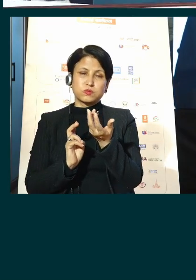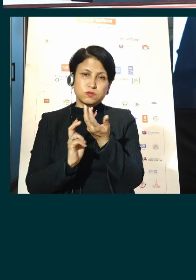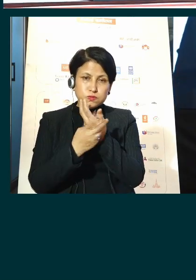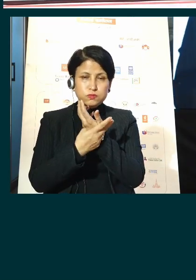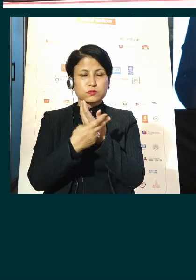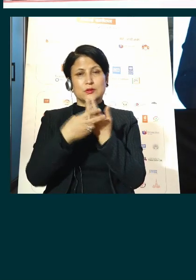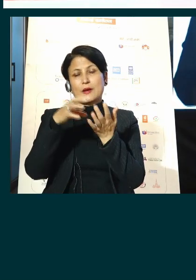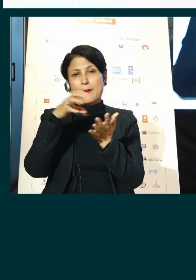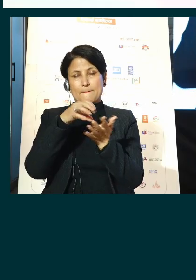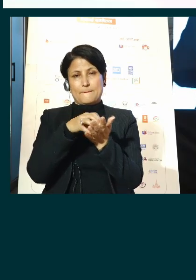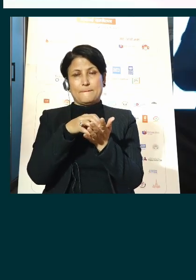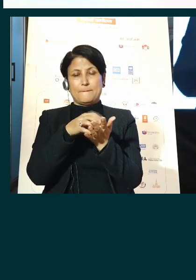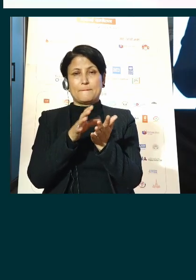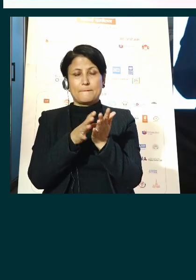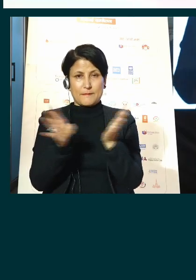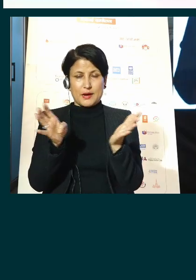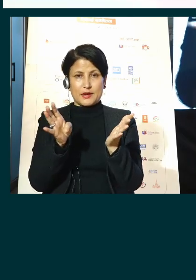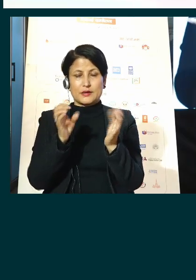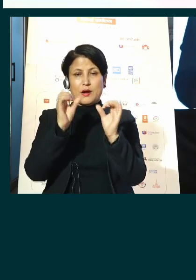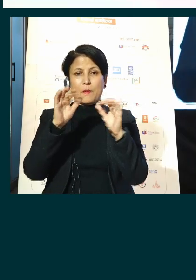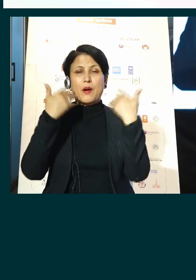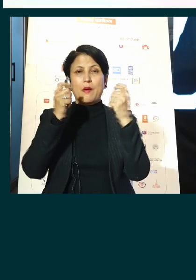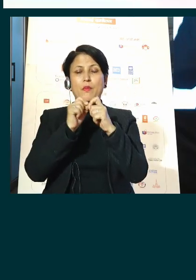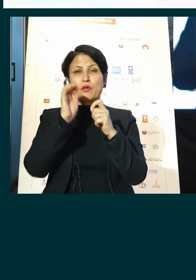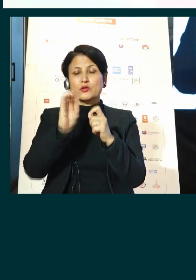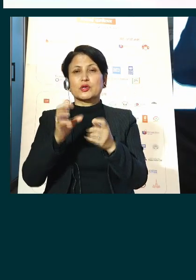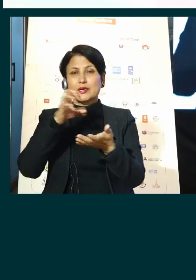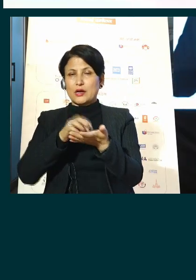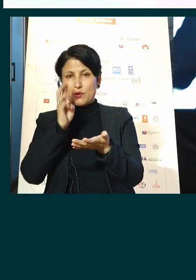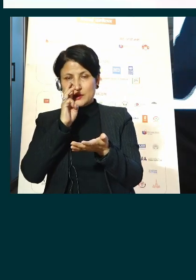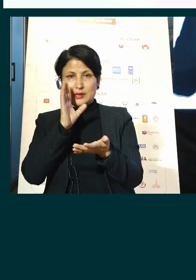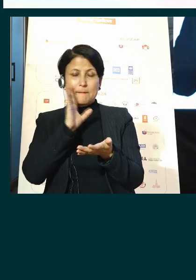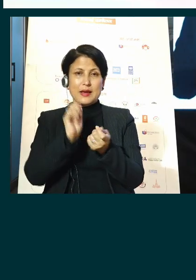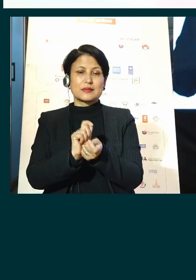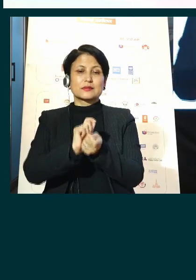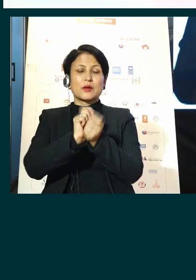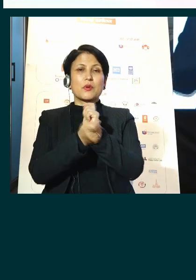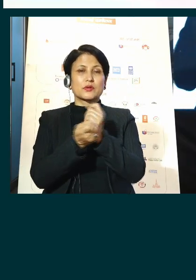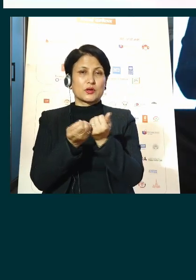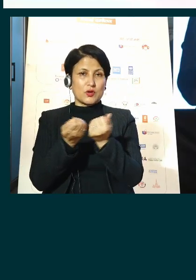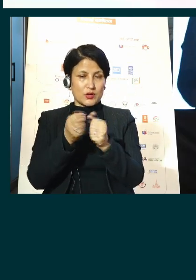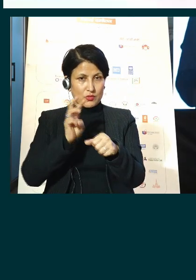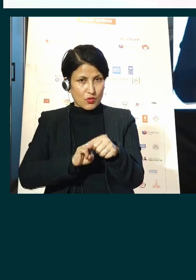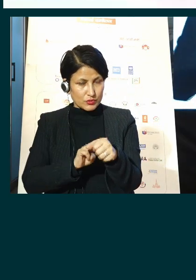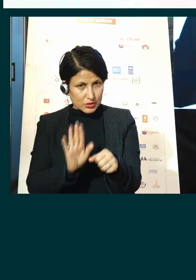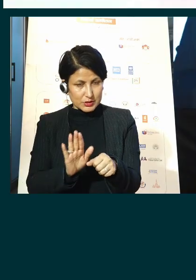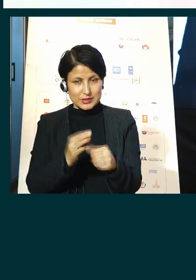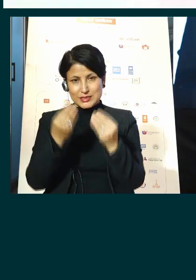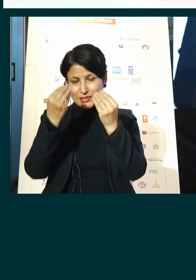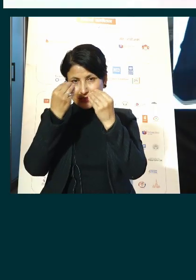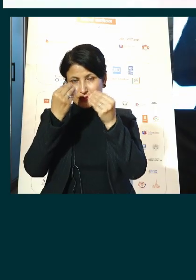those narratives and move forward. And since this is a learning space, it is also a space for